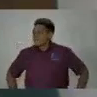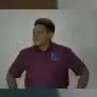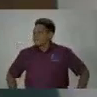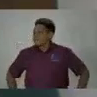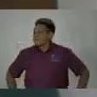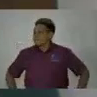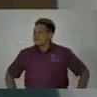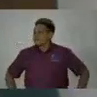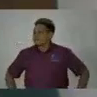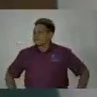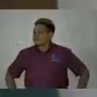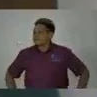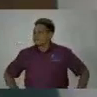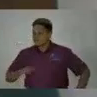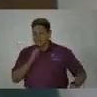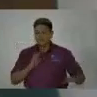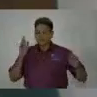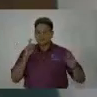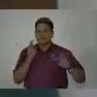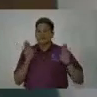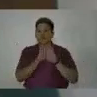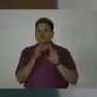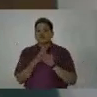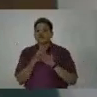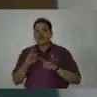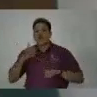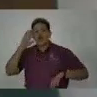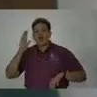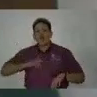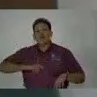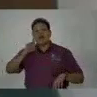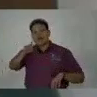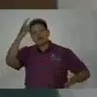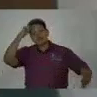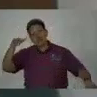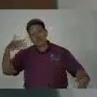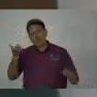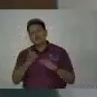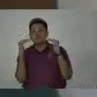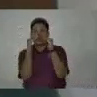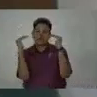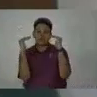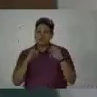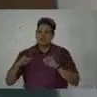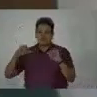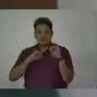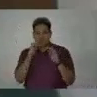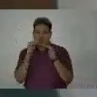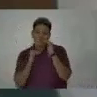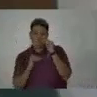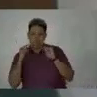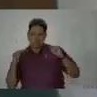Madam Speaker, in closing, all I am asking for is equity.